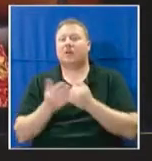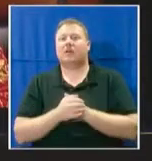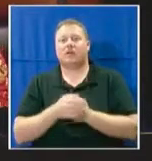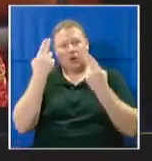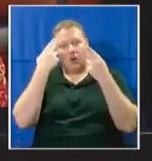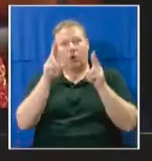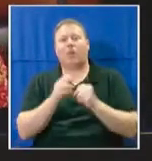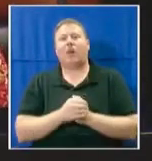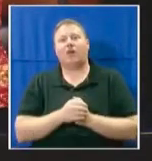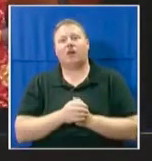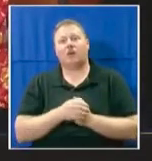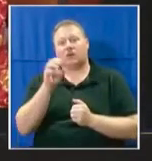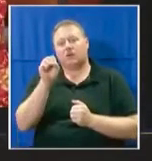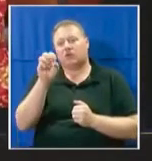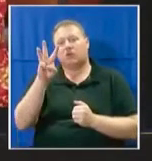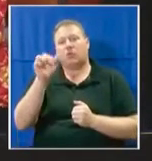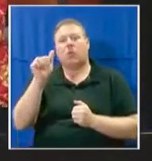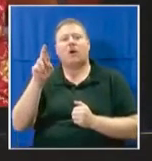Honorable Swart.